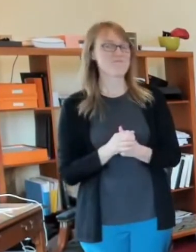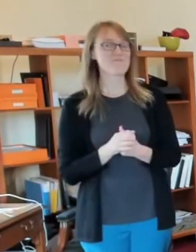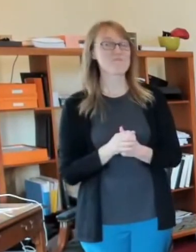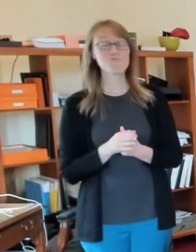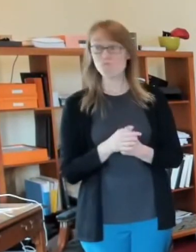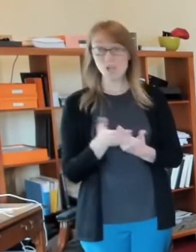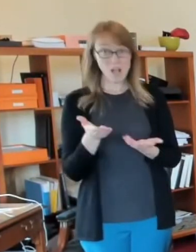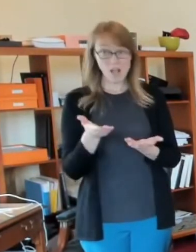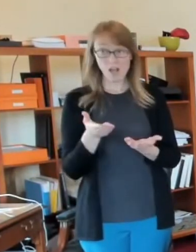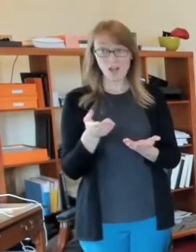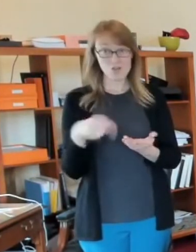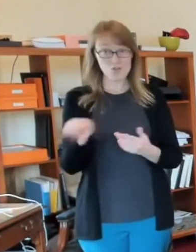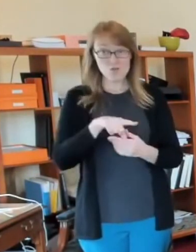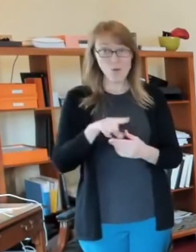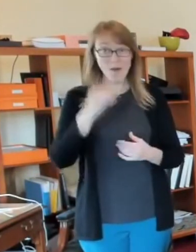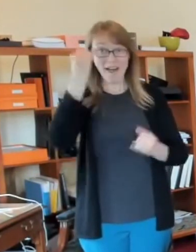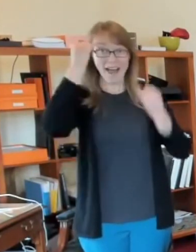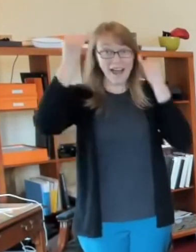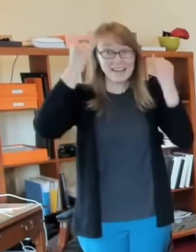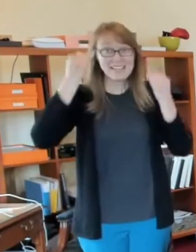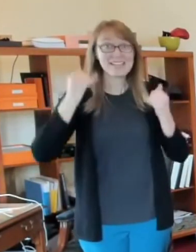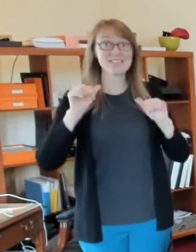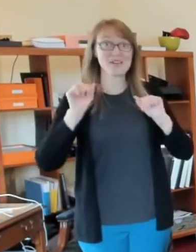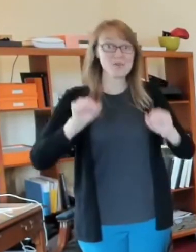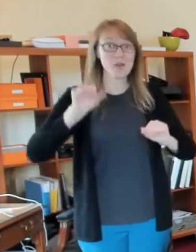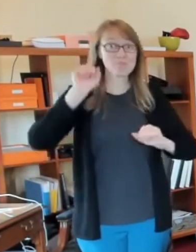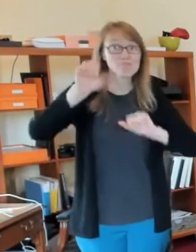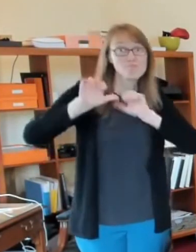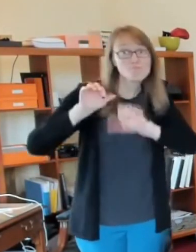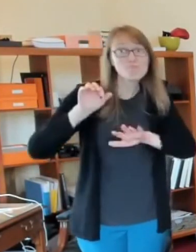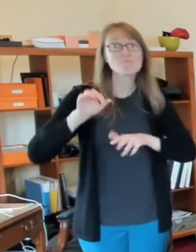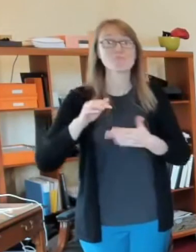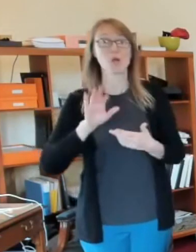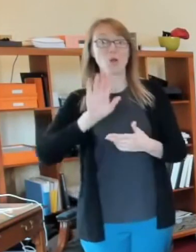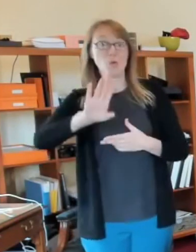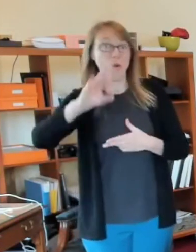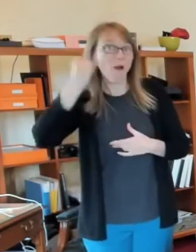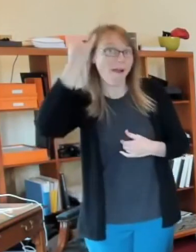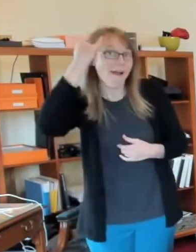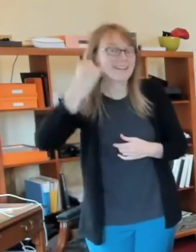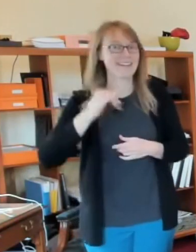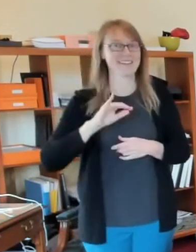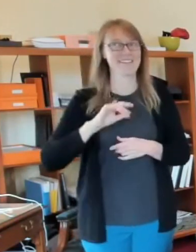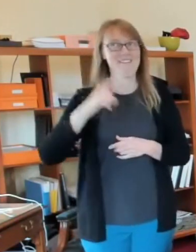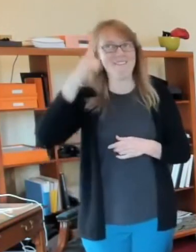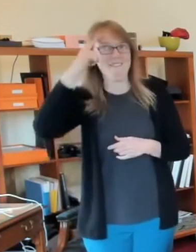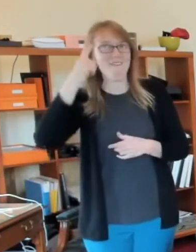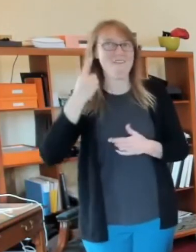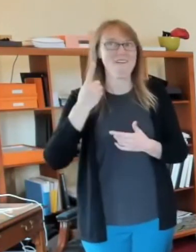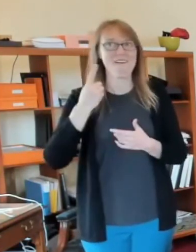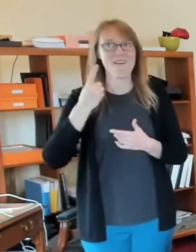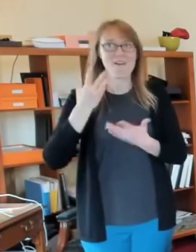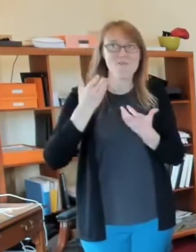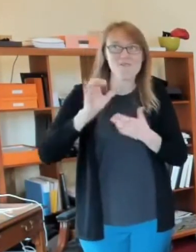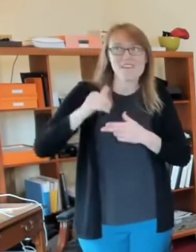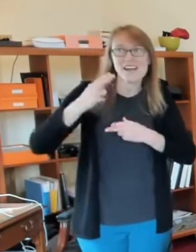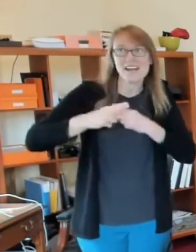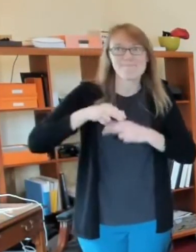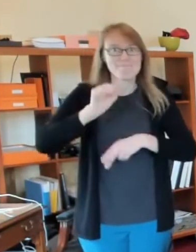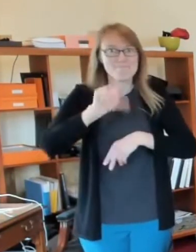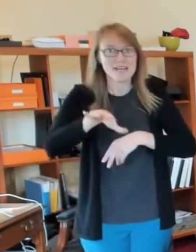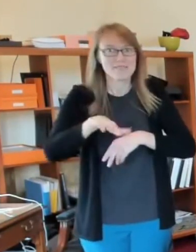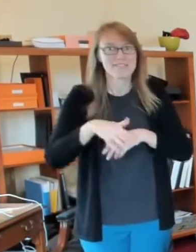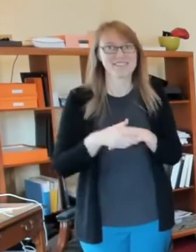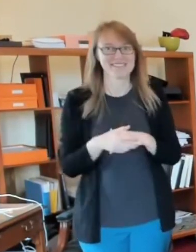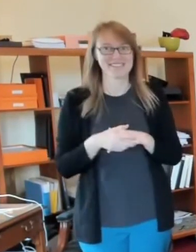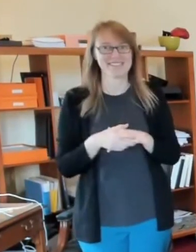the Facebook comments or the Twitter comments if you'd like about what you think the name should be, and we'll make sure that we